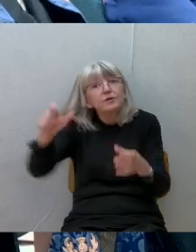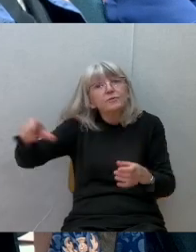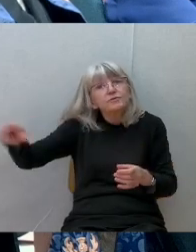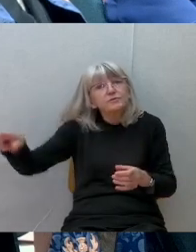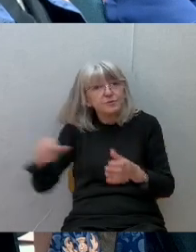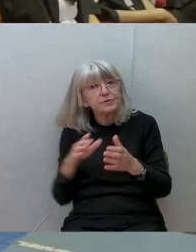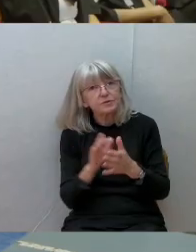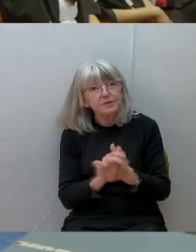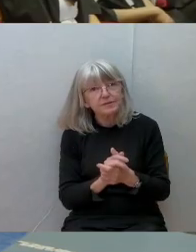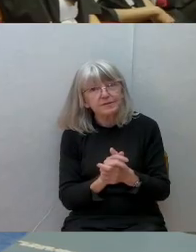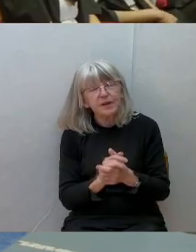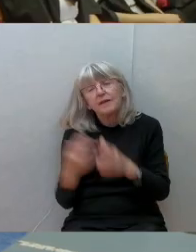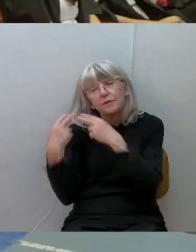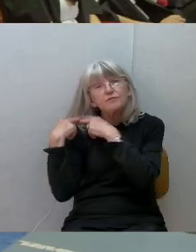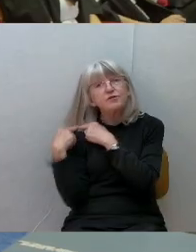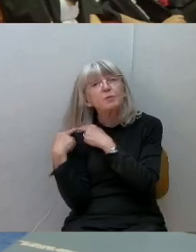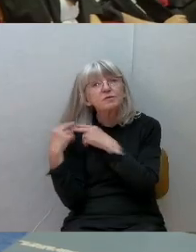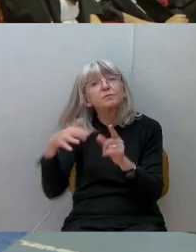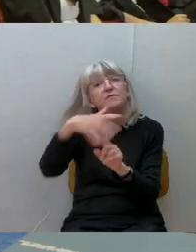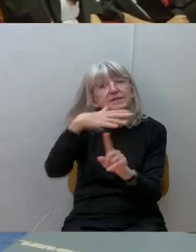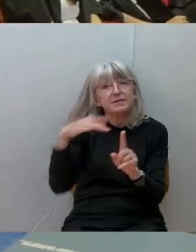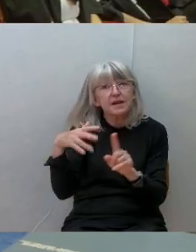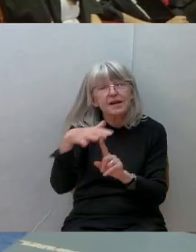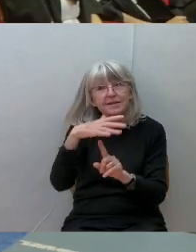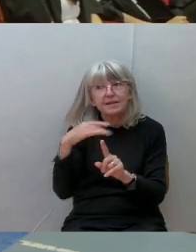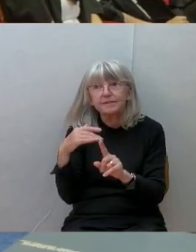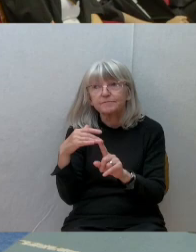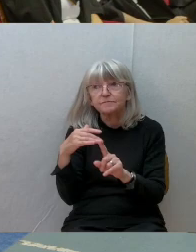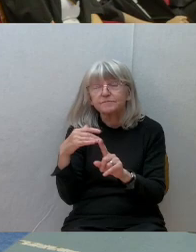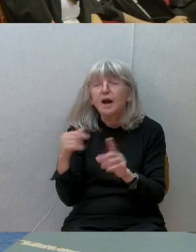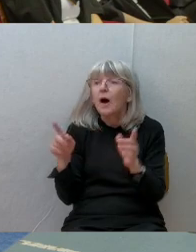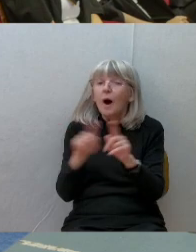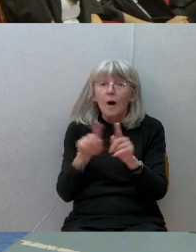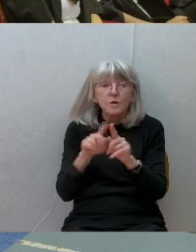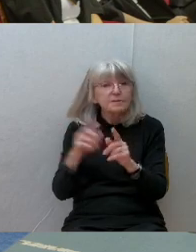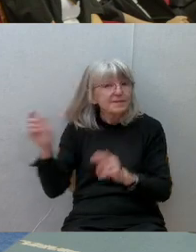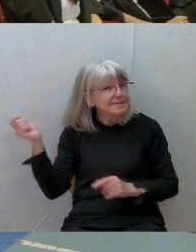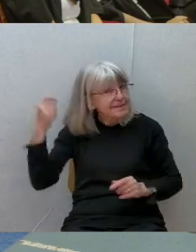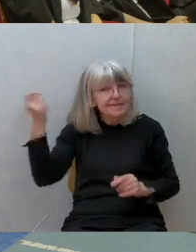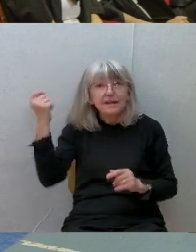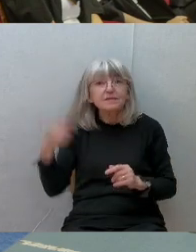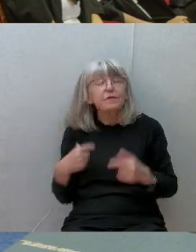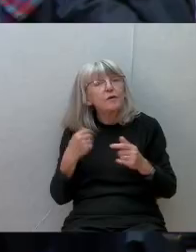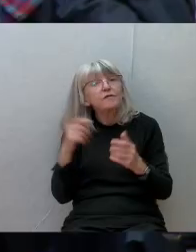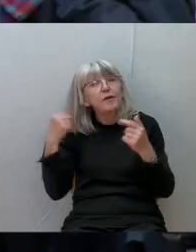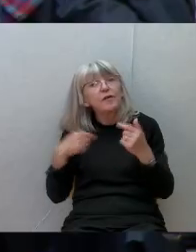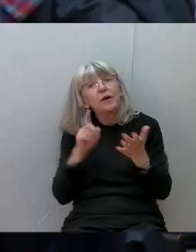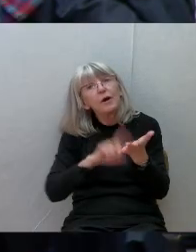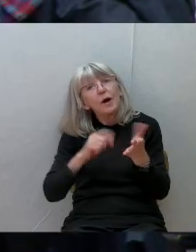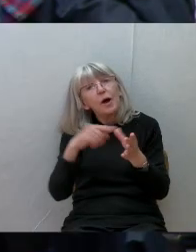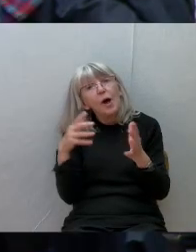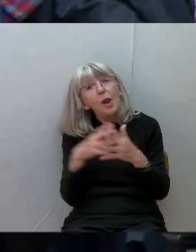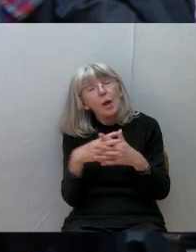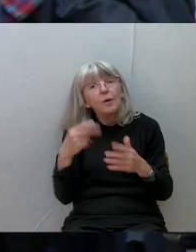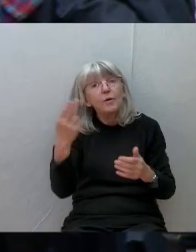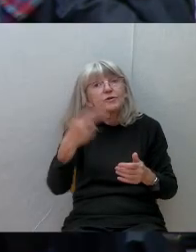society. This year has also been a great success for our law school. Not only have we enjoyed the second year